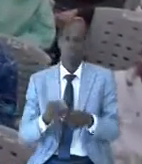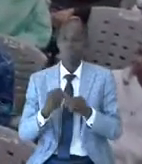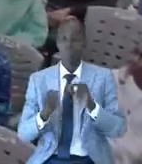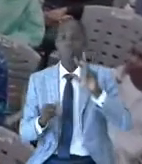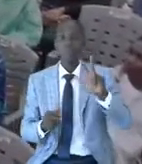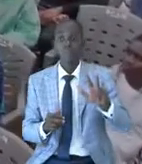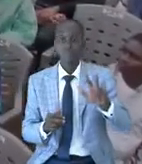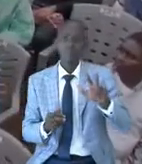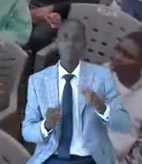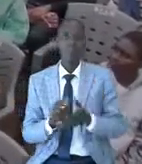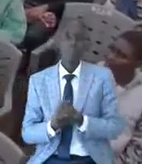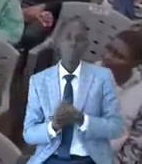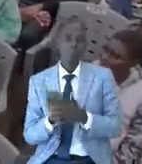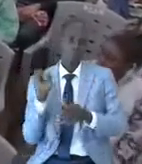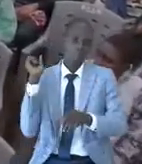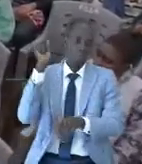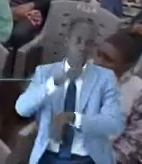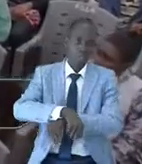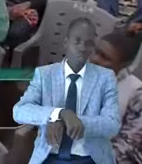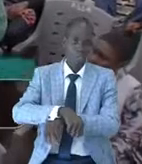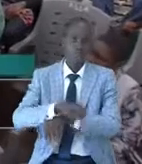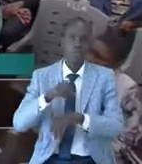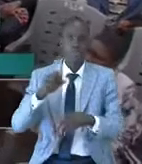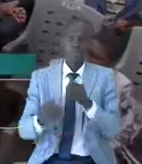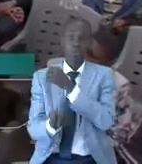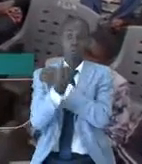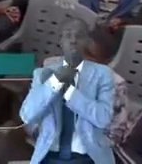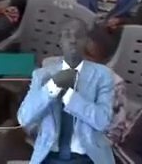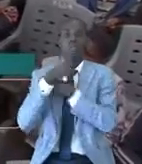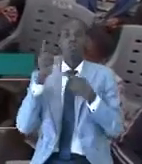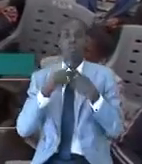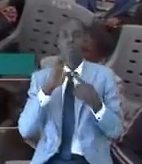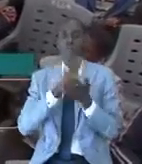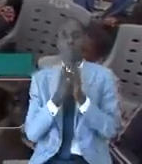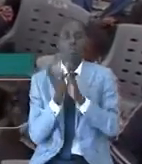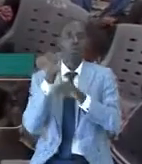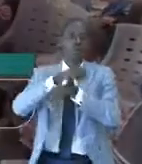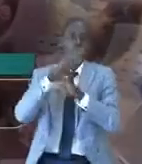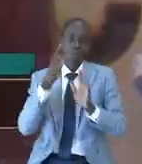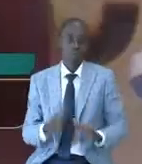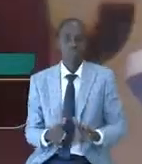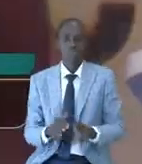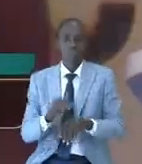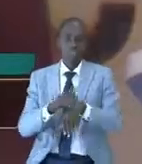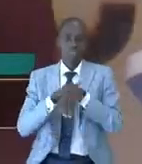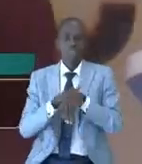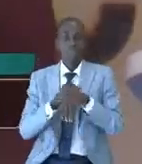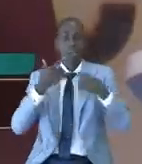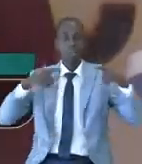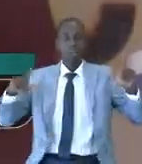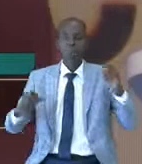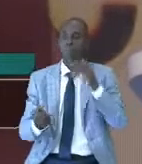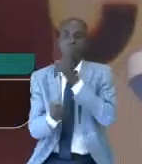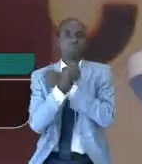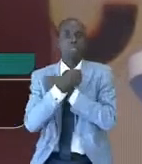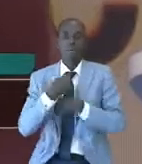conquered to conquer. Everything conquered you. English language conquered you. You just couldn't make